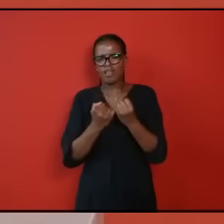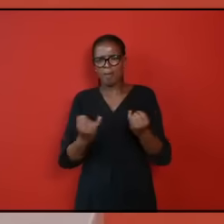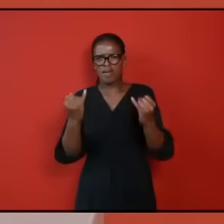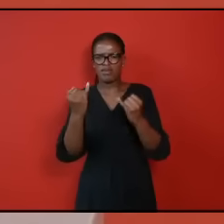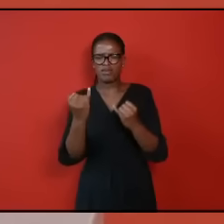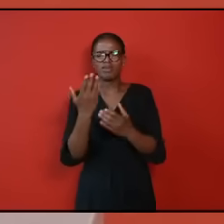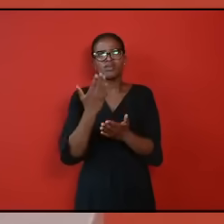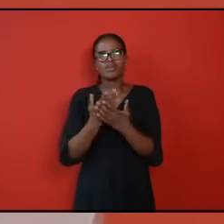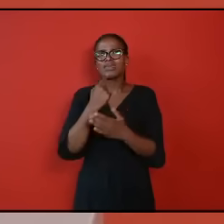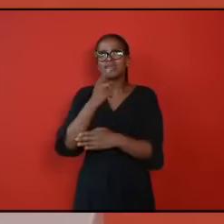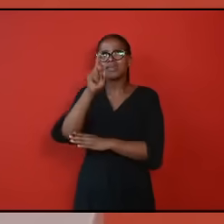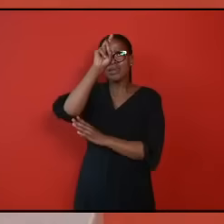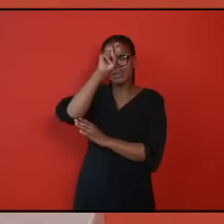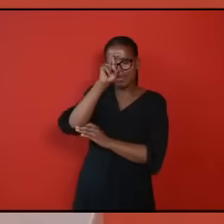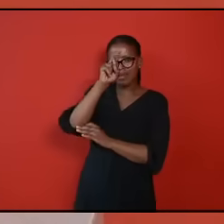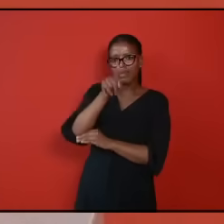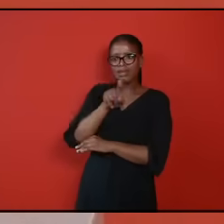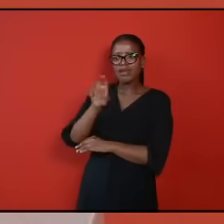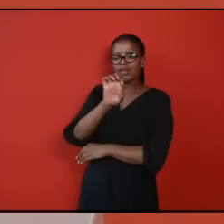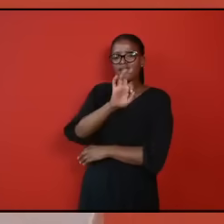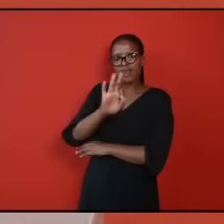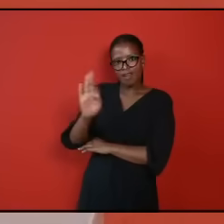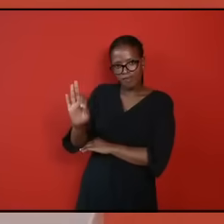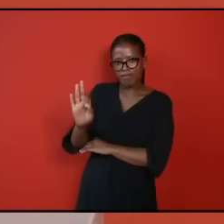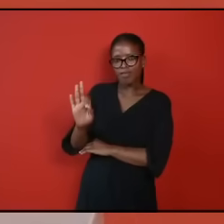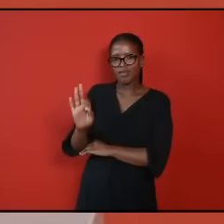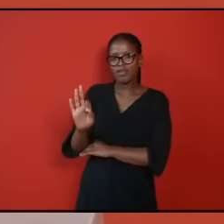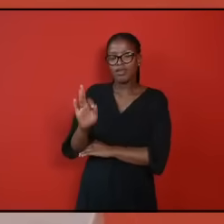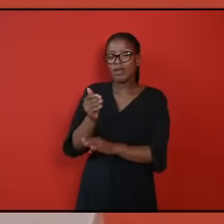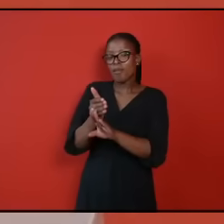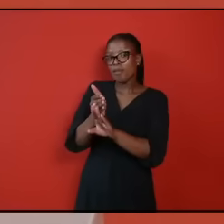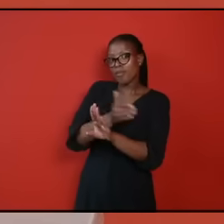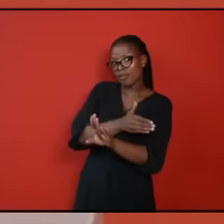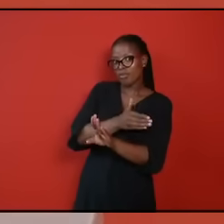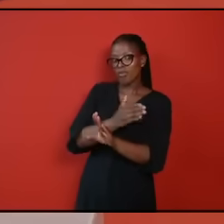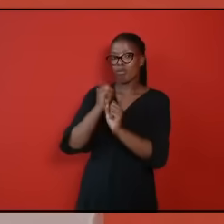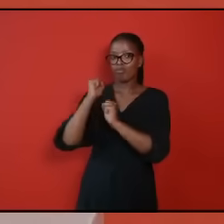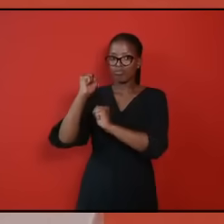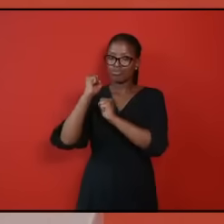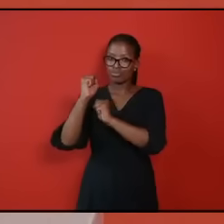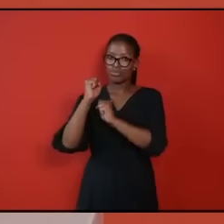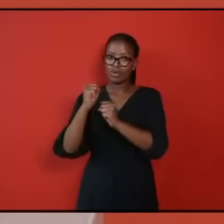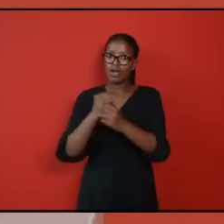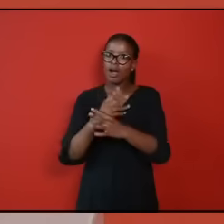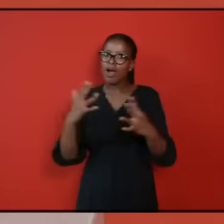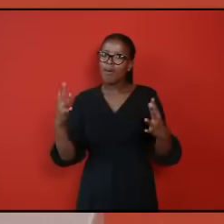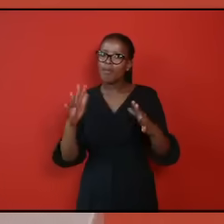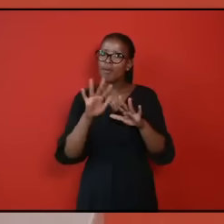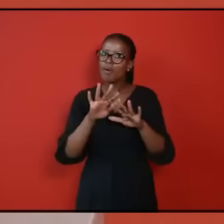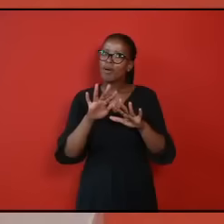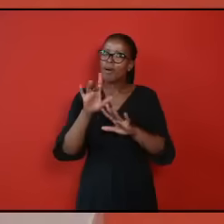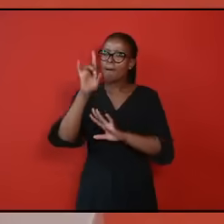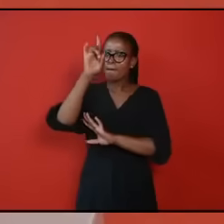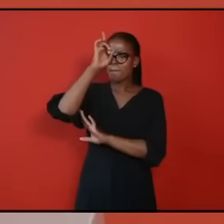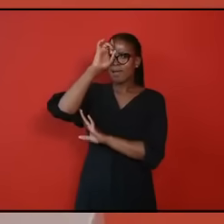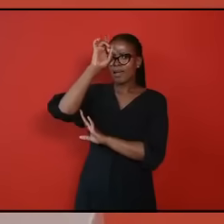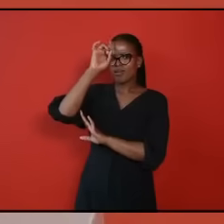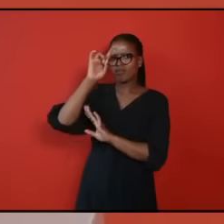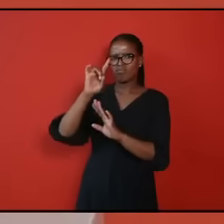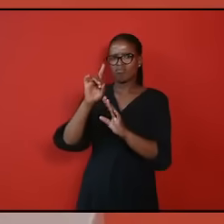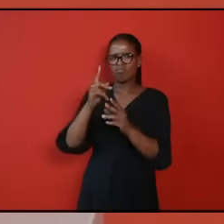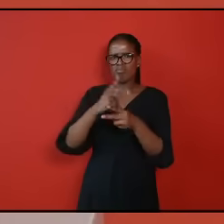Clicks, after the EFF, before the EFF protest, how many black products did you have on your